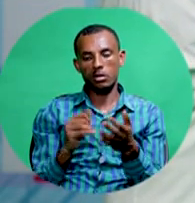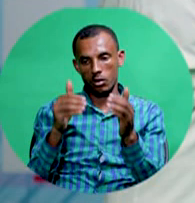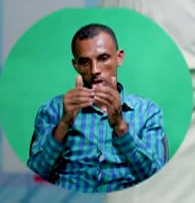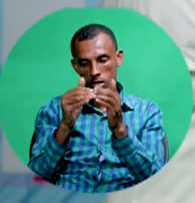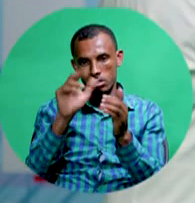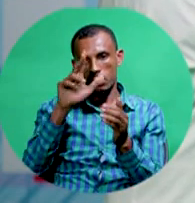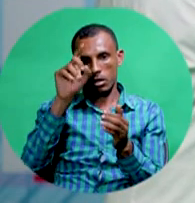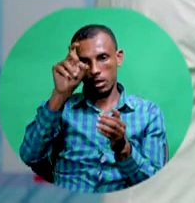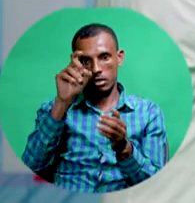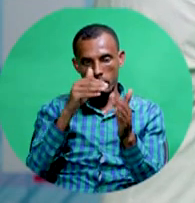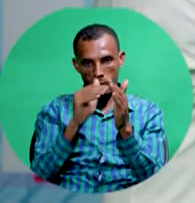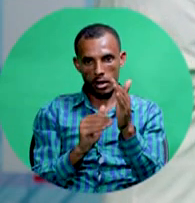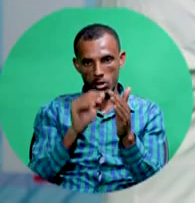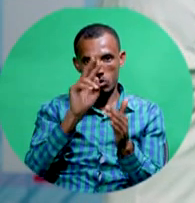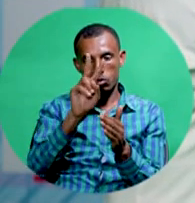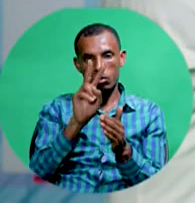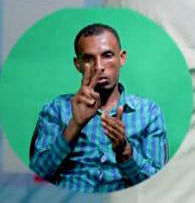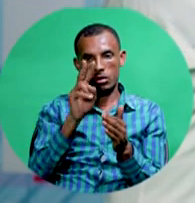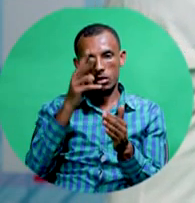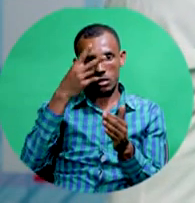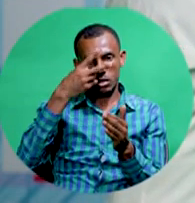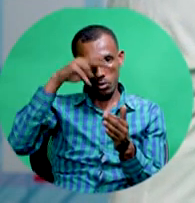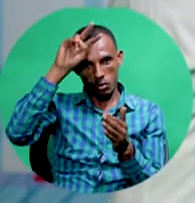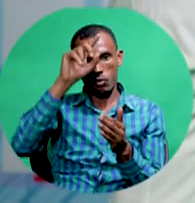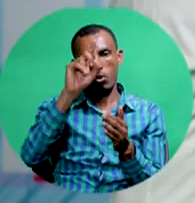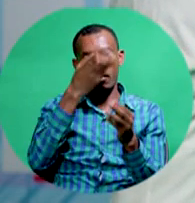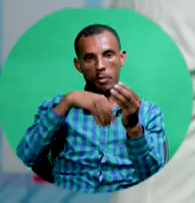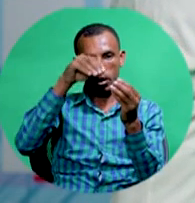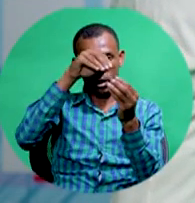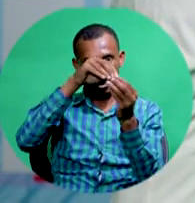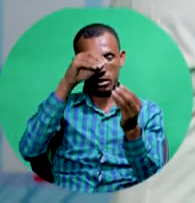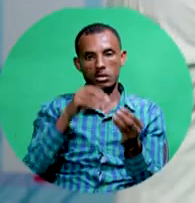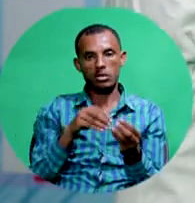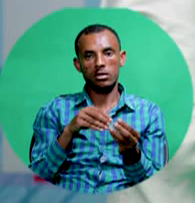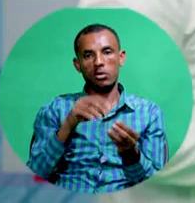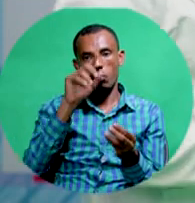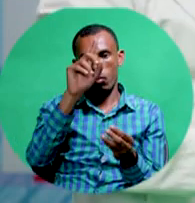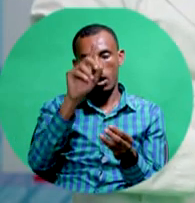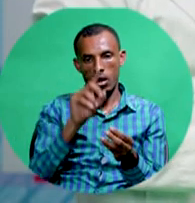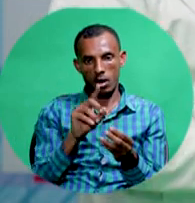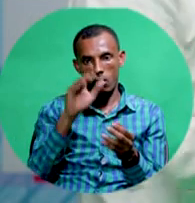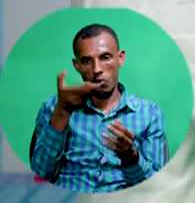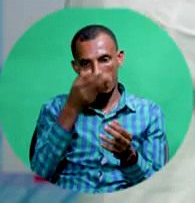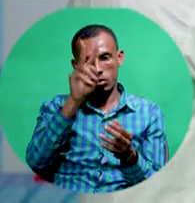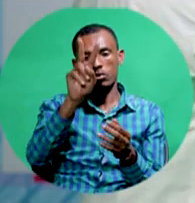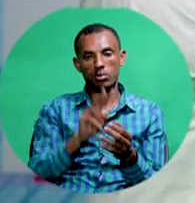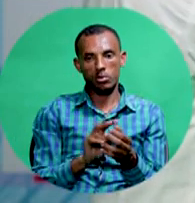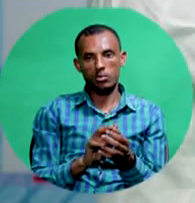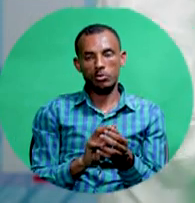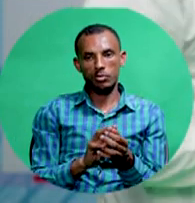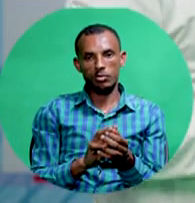this 3x minus 2 the power of 1 plus 1 over 2.